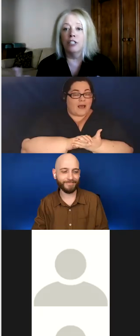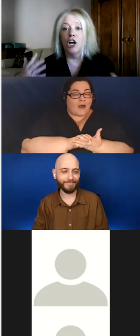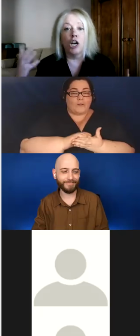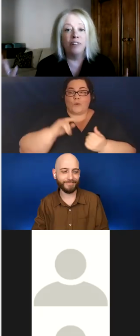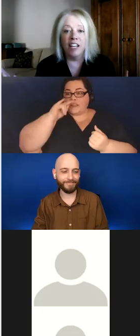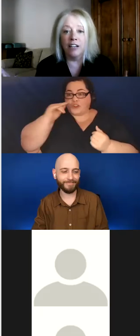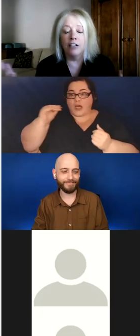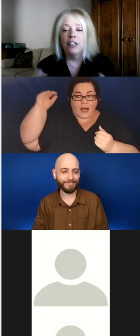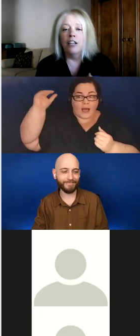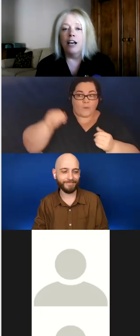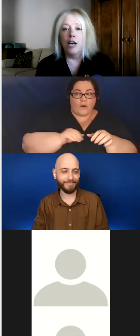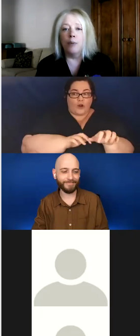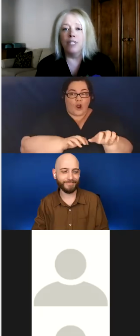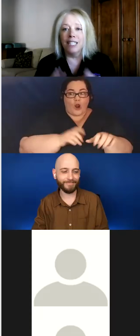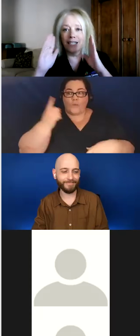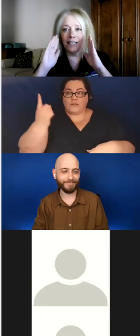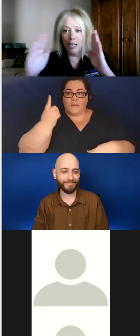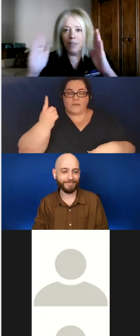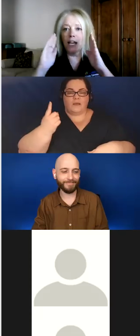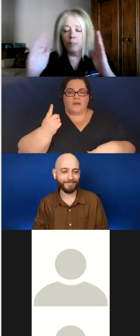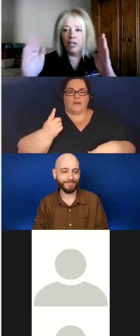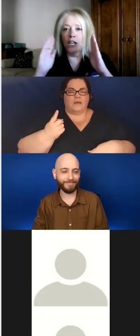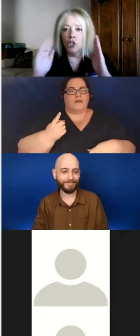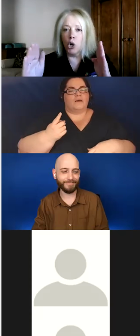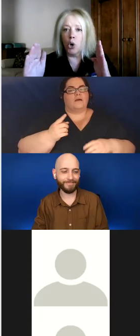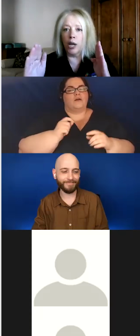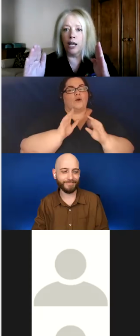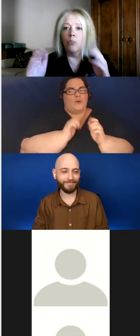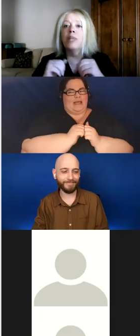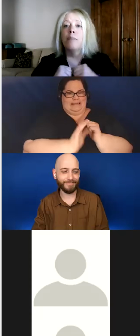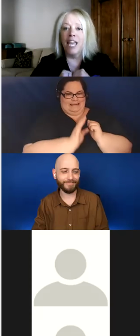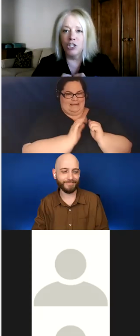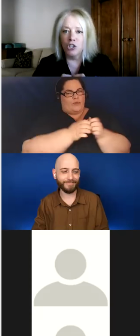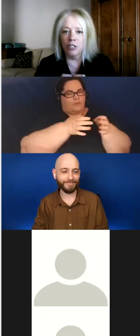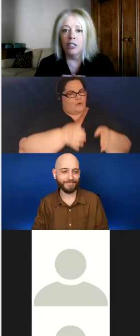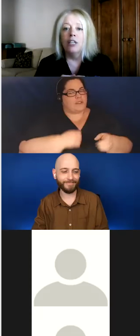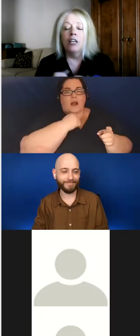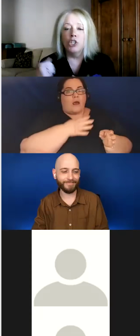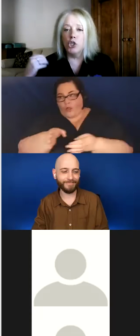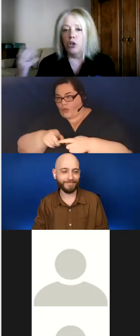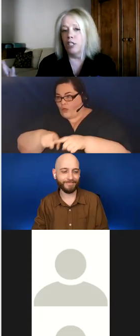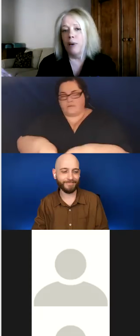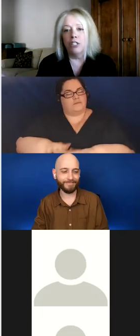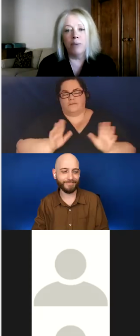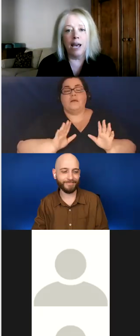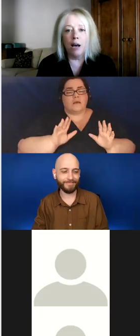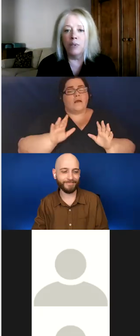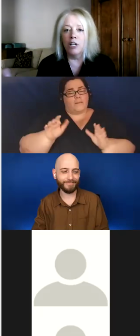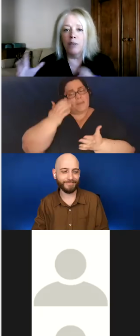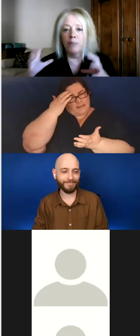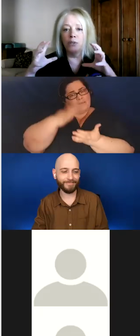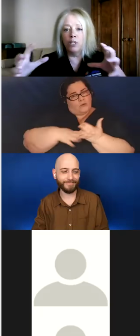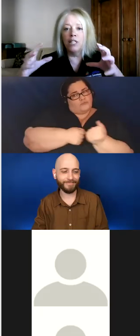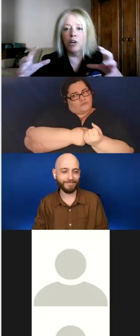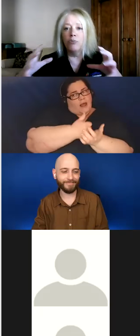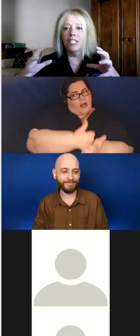child, a cart provider, keep that communication going with the patient. Sure, the spouse may help a little